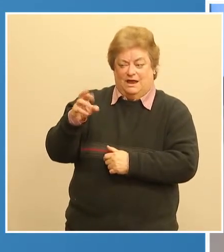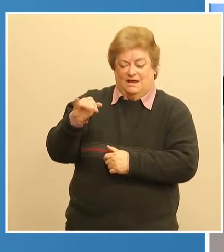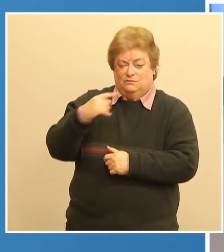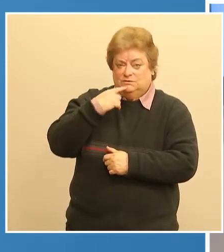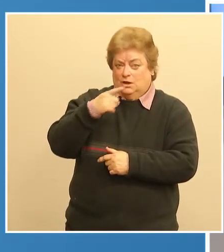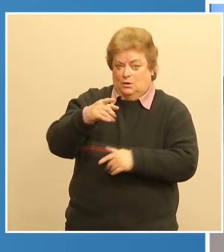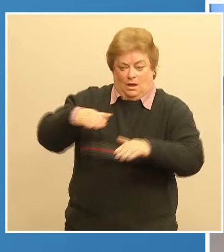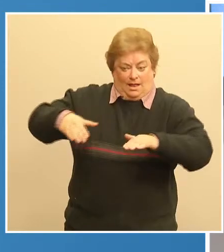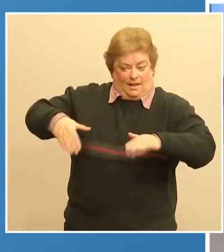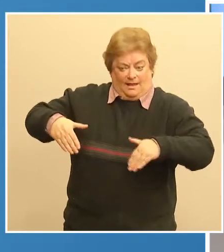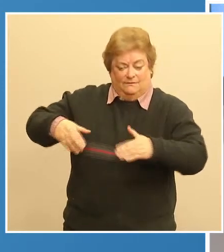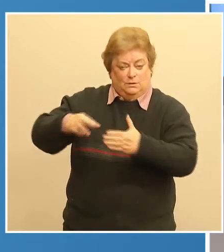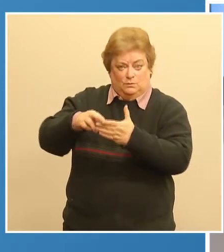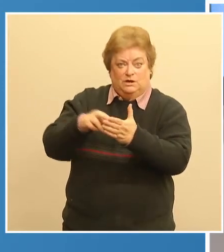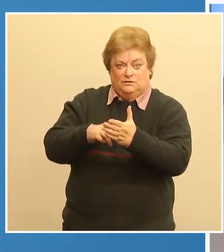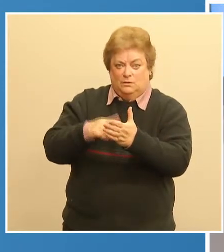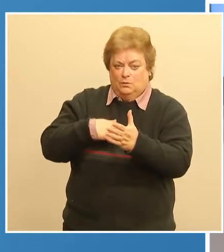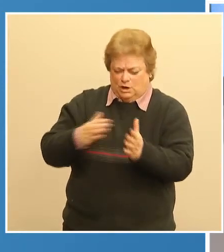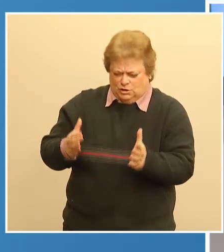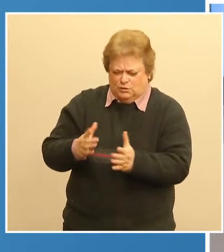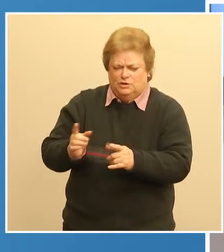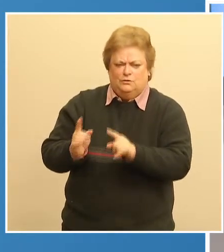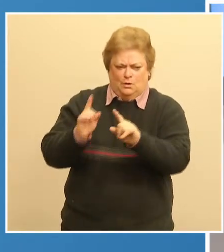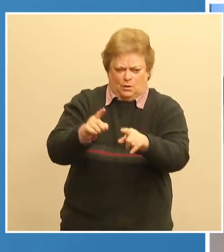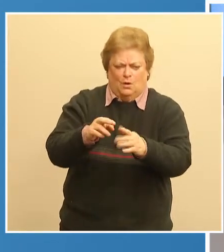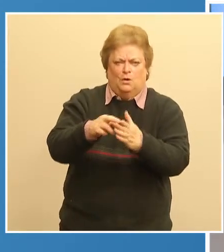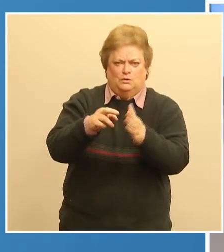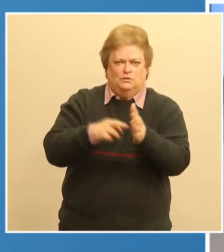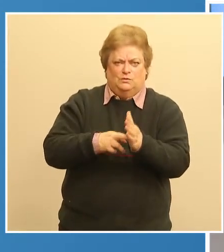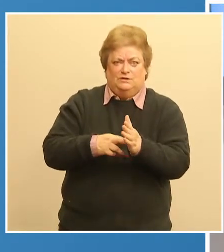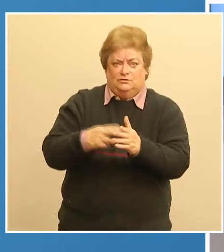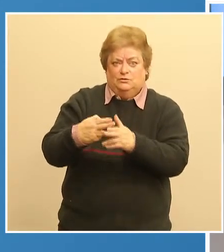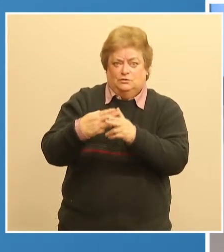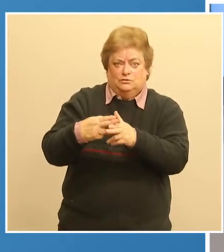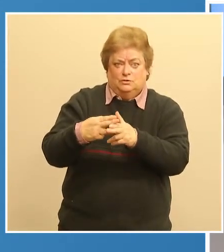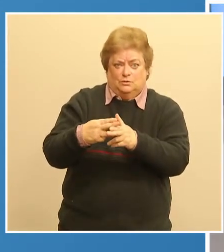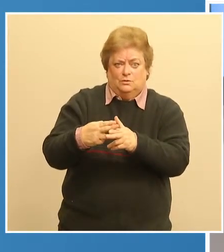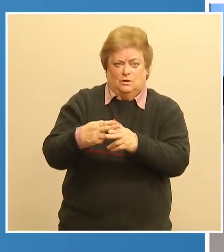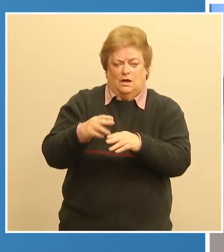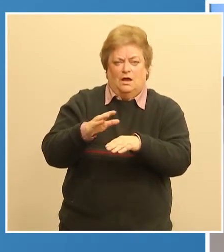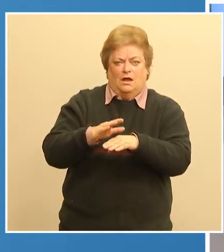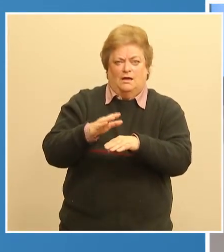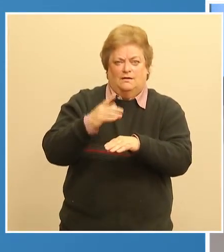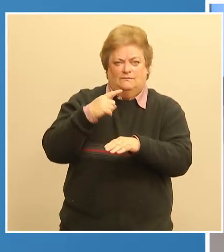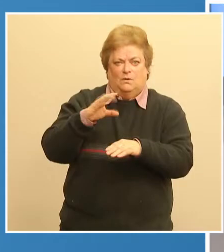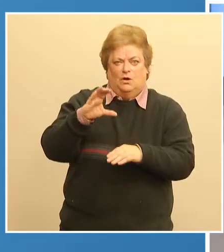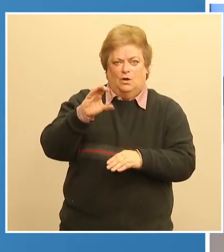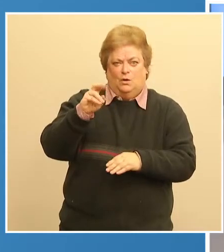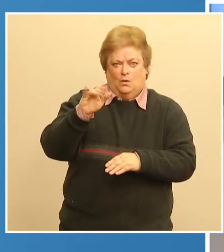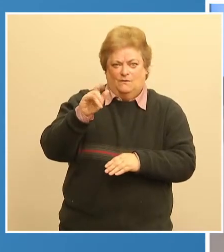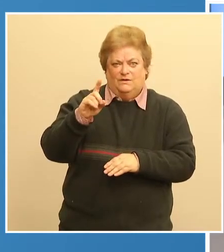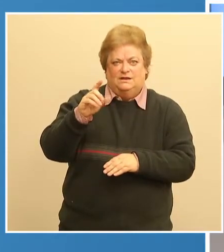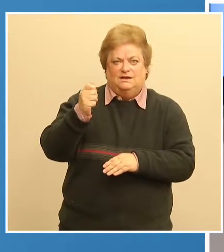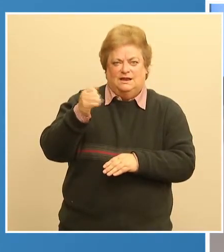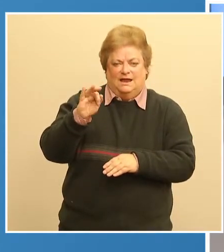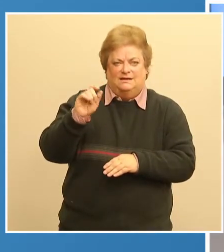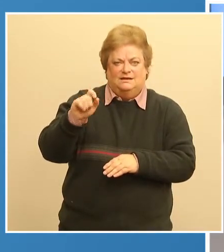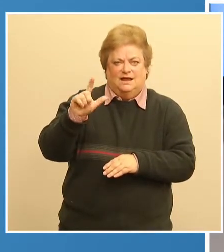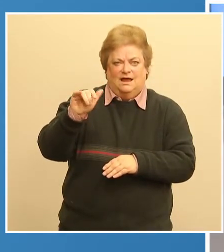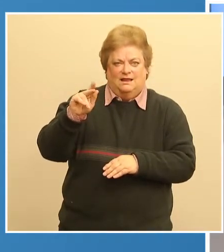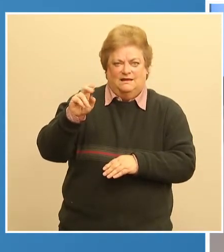not registered, we encourage you to do that soon using the secure online form at